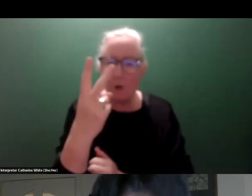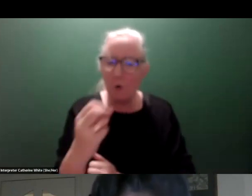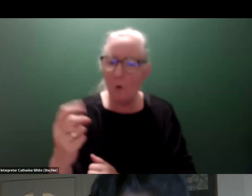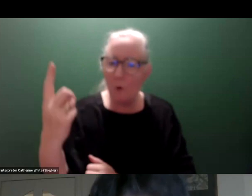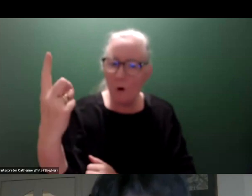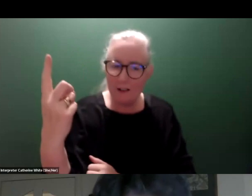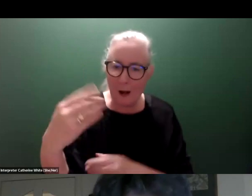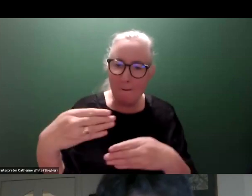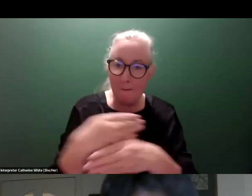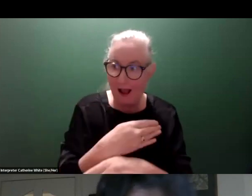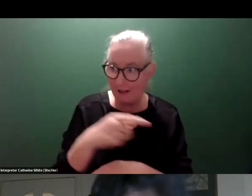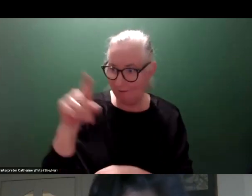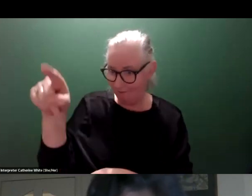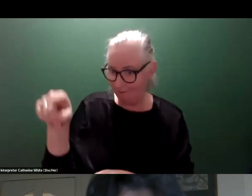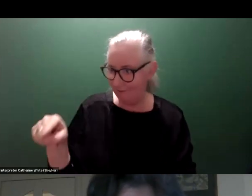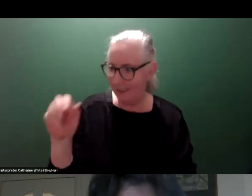the ADM Act.